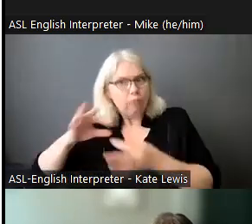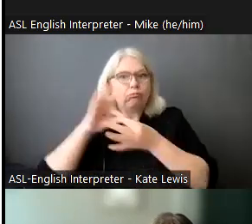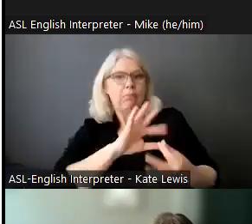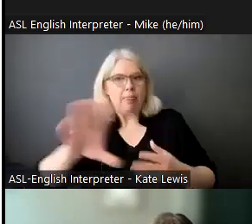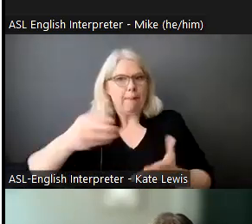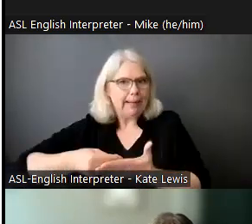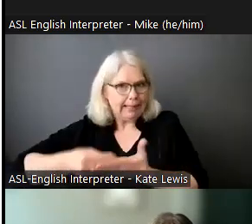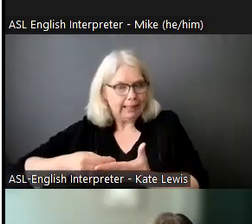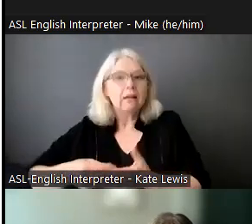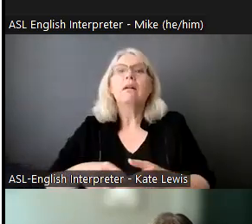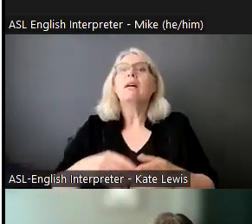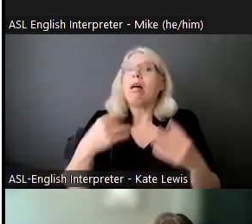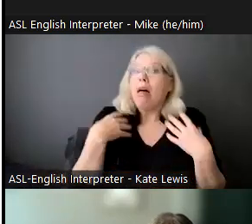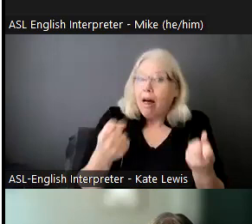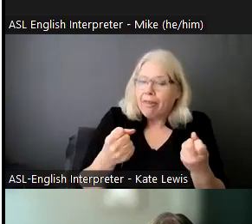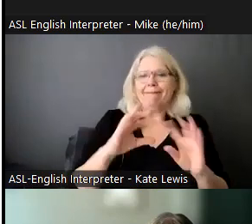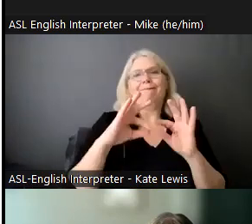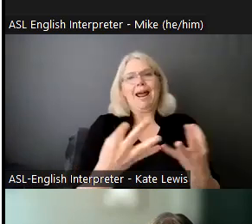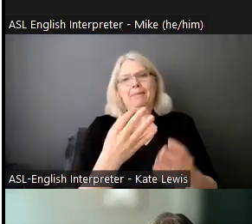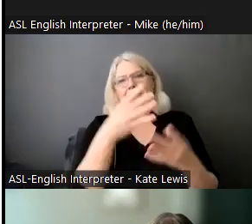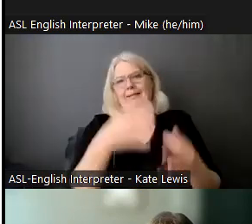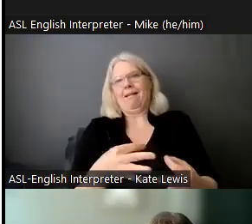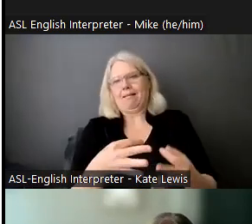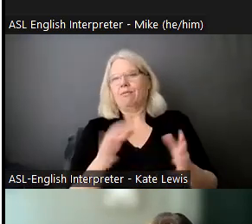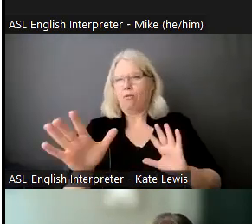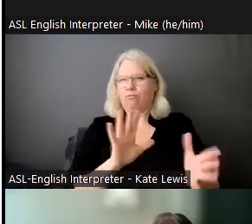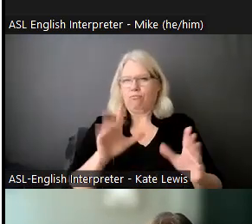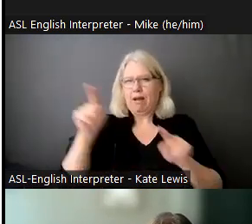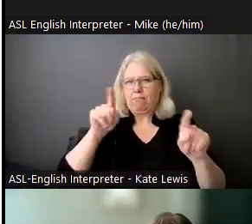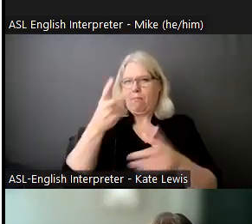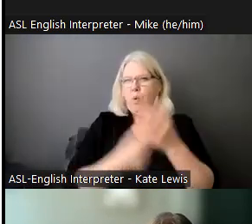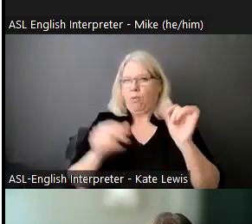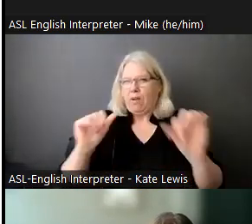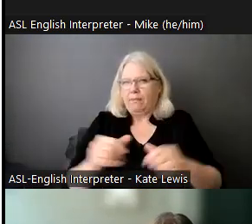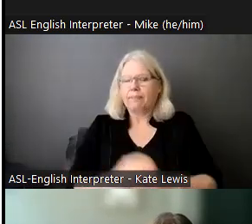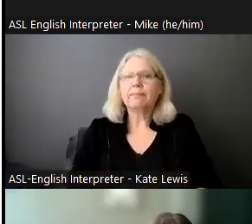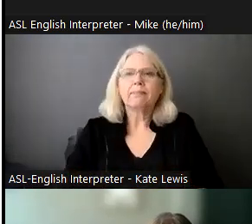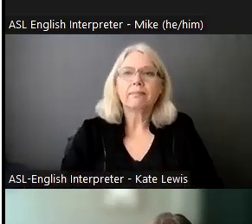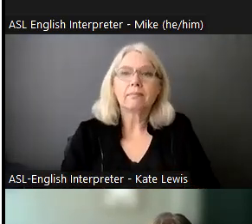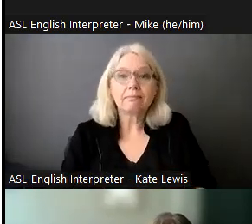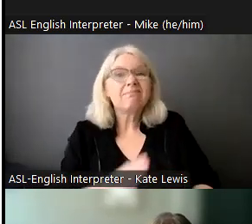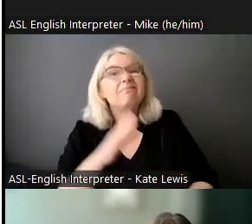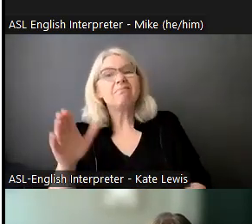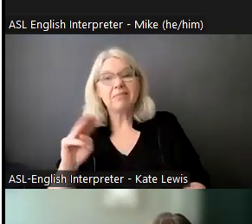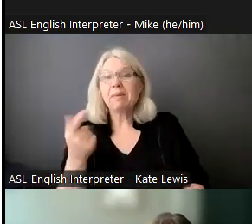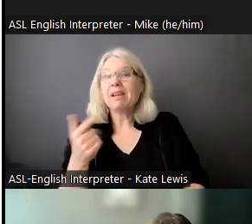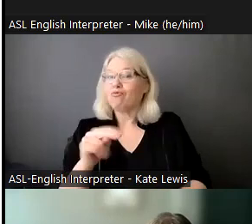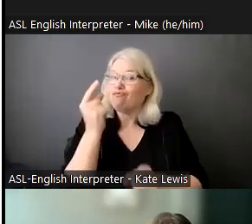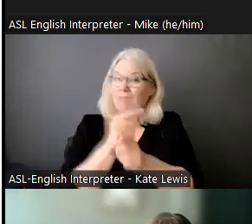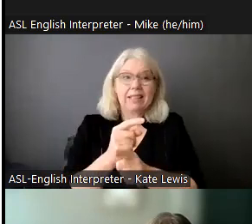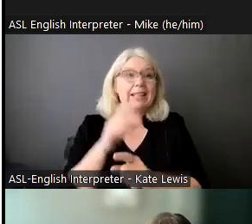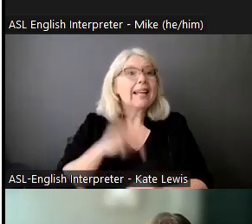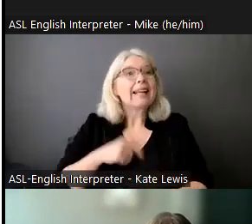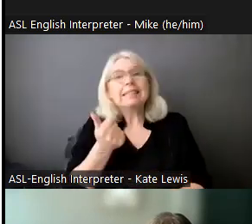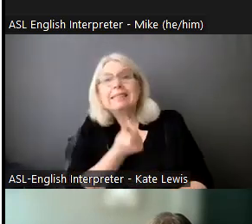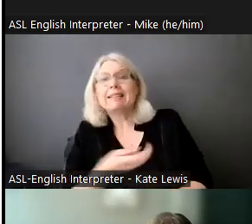And just a good reminder too, then, that you can have multiple people working, right? So you could have those different bodies doing different roles, or you could have a